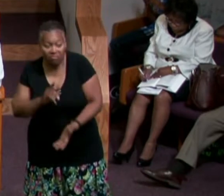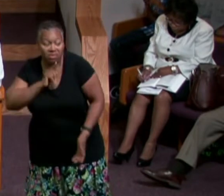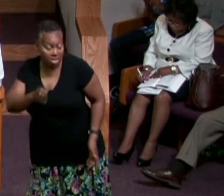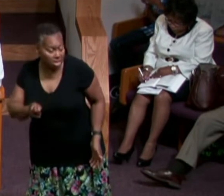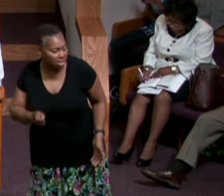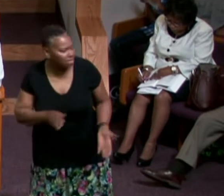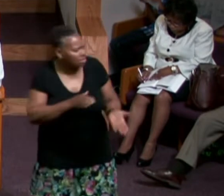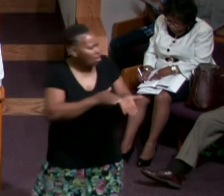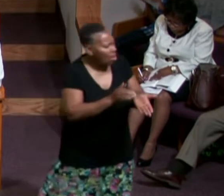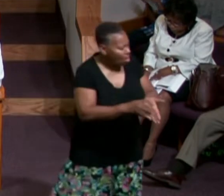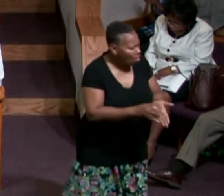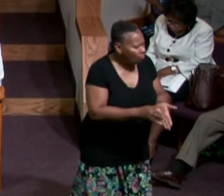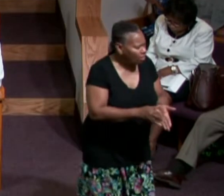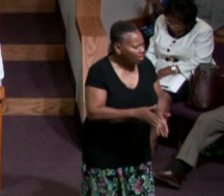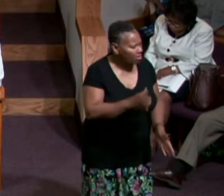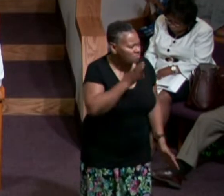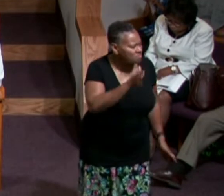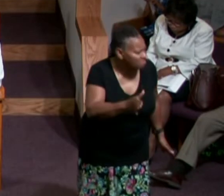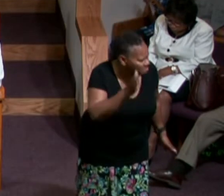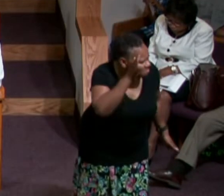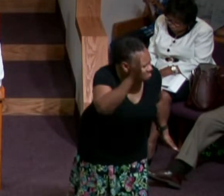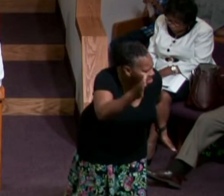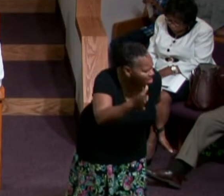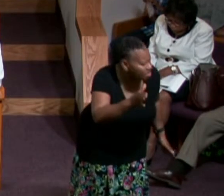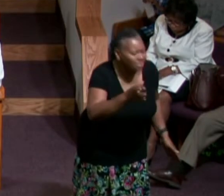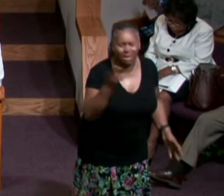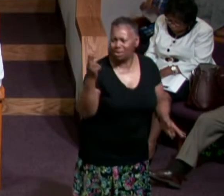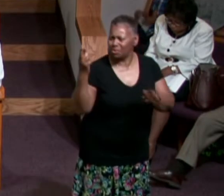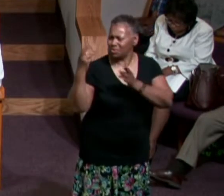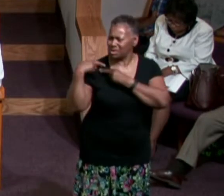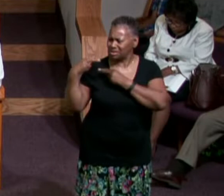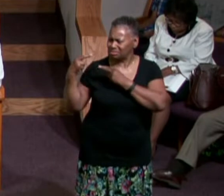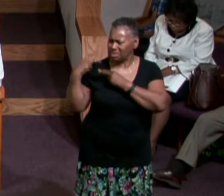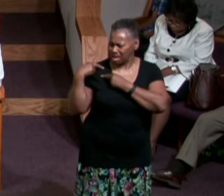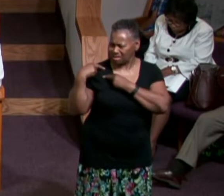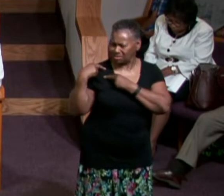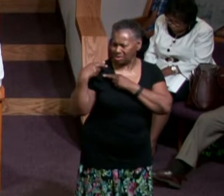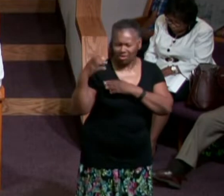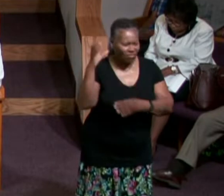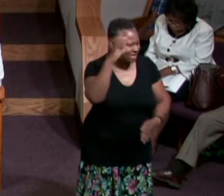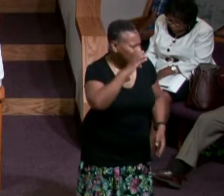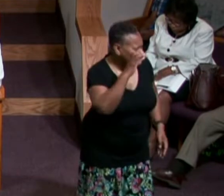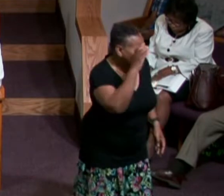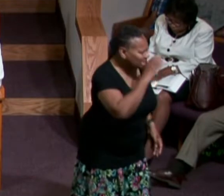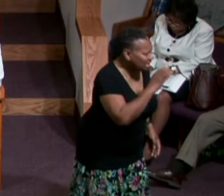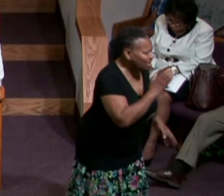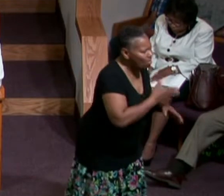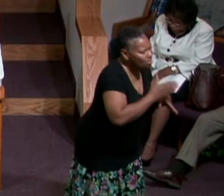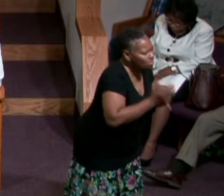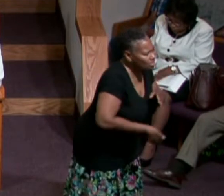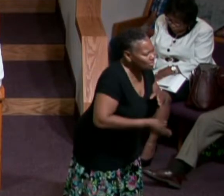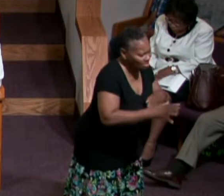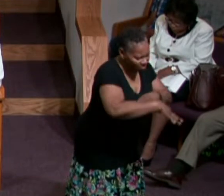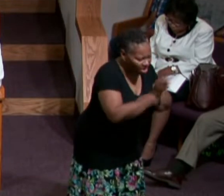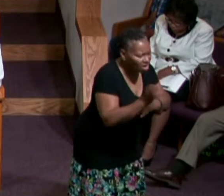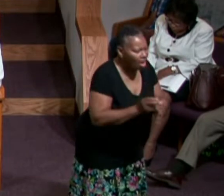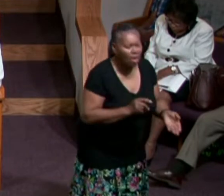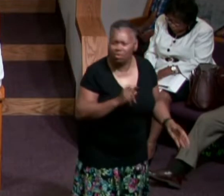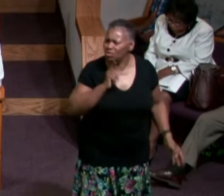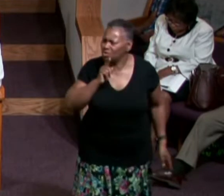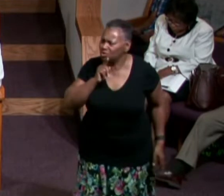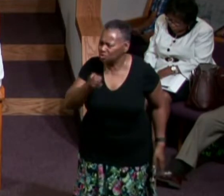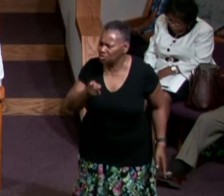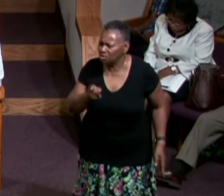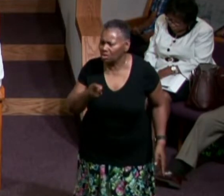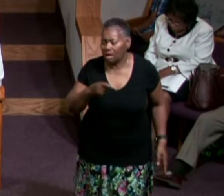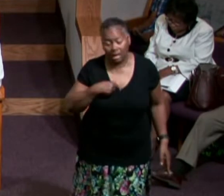oftentimes, potential grandparents are responsible for seeking the results and finding out the truth. Well, I